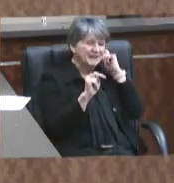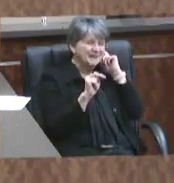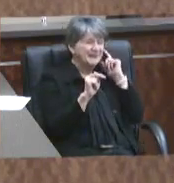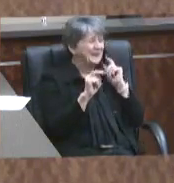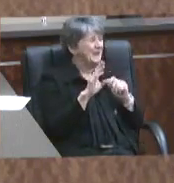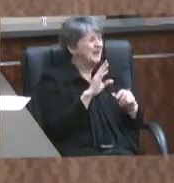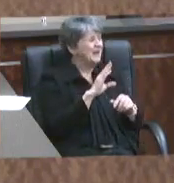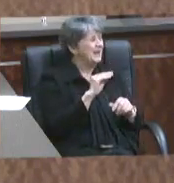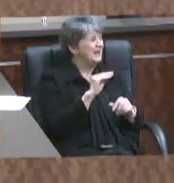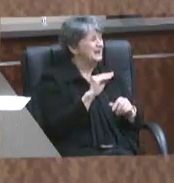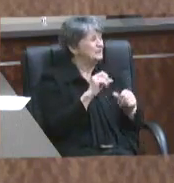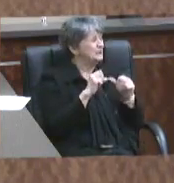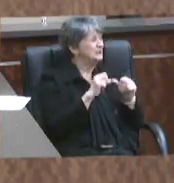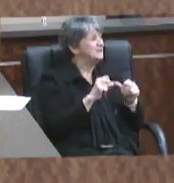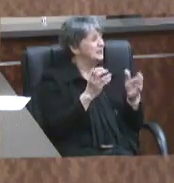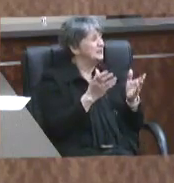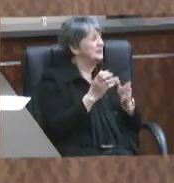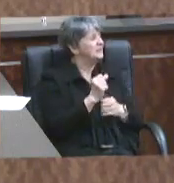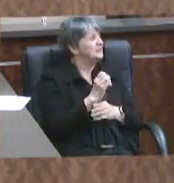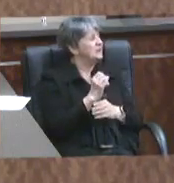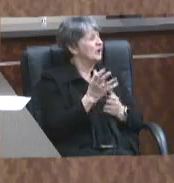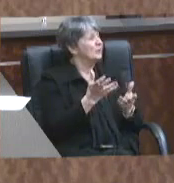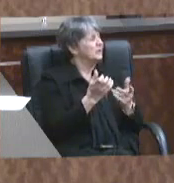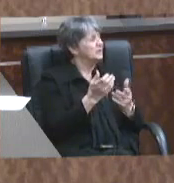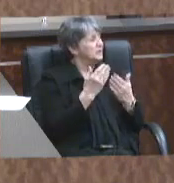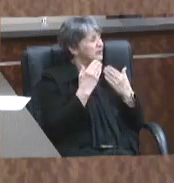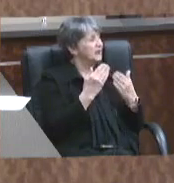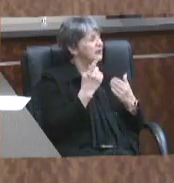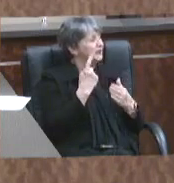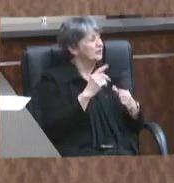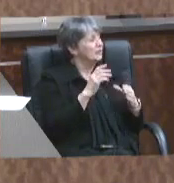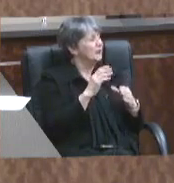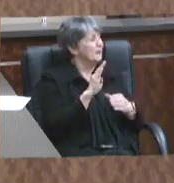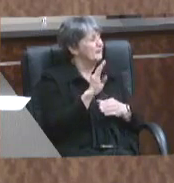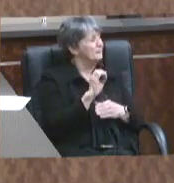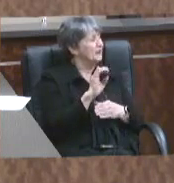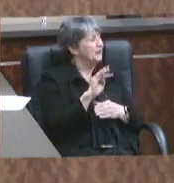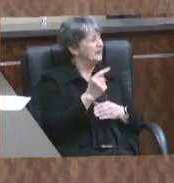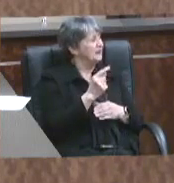here. So lastly, I just want to thank you for just being the police.